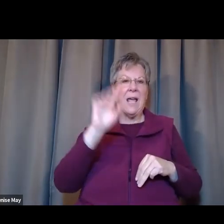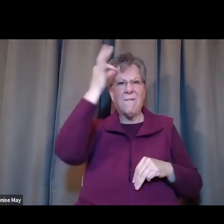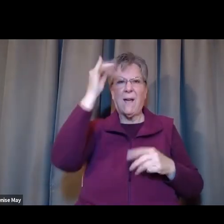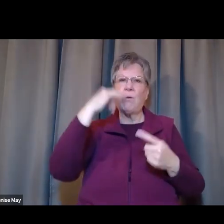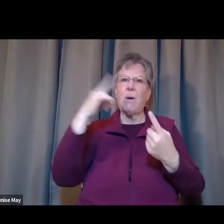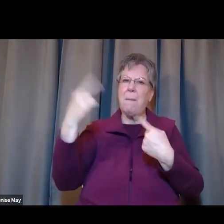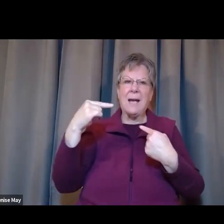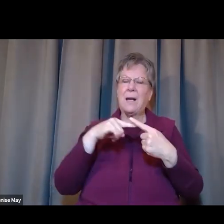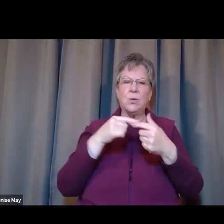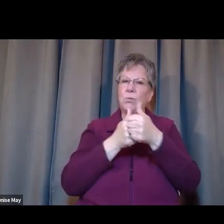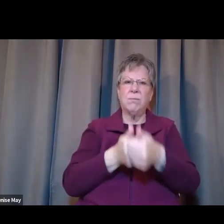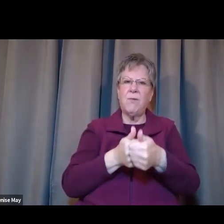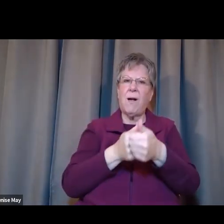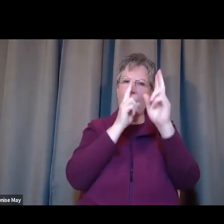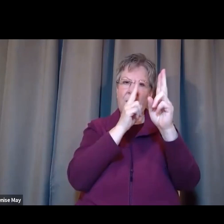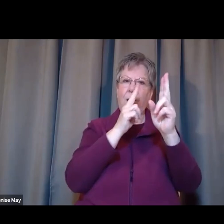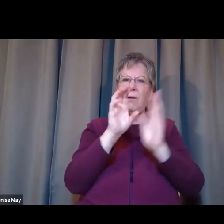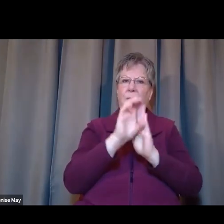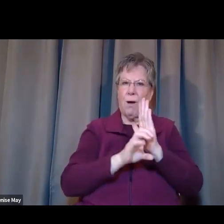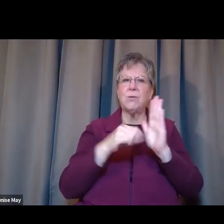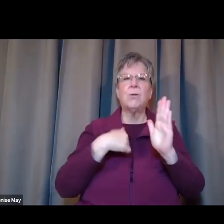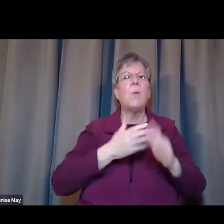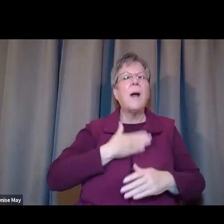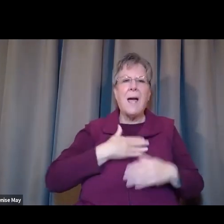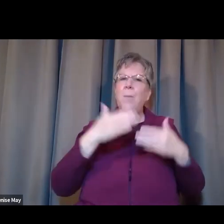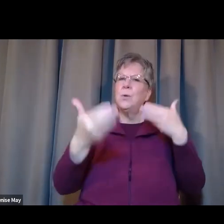week, and we are happy to welcome all of you.